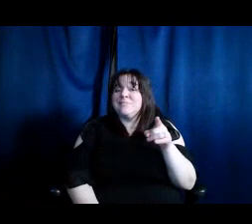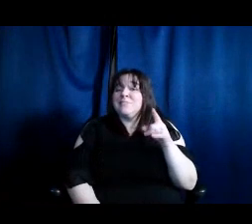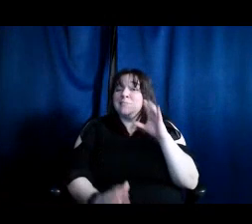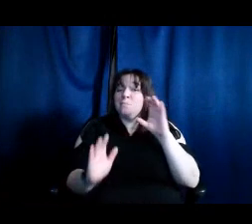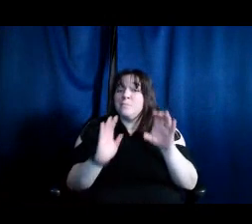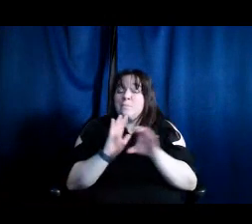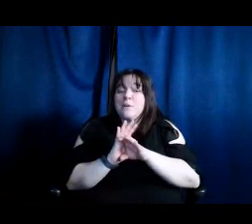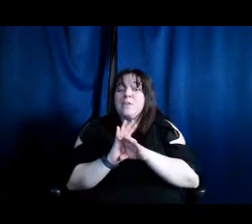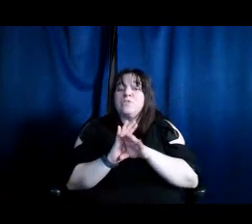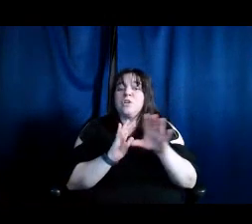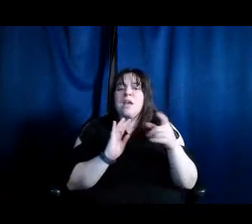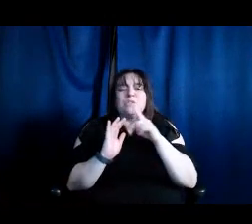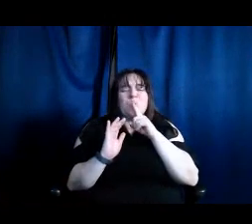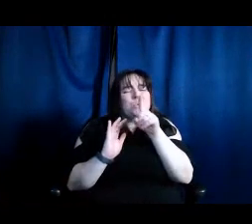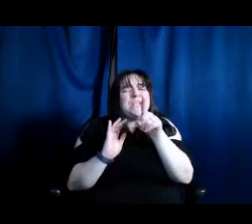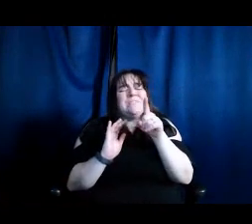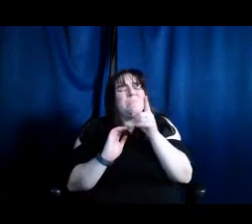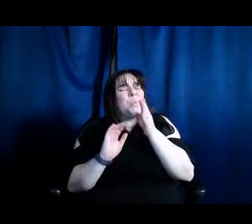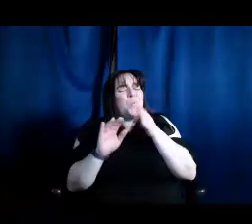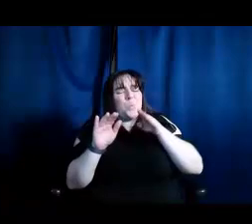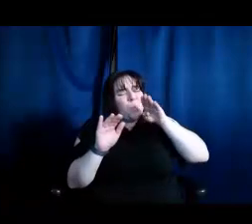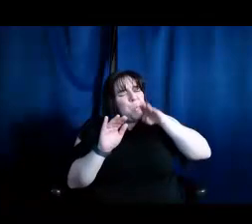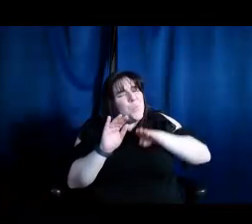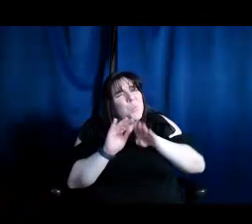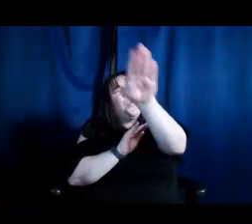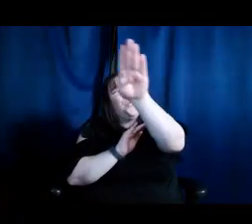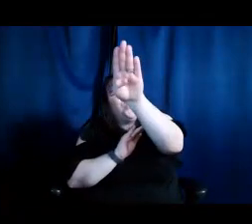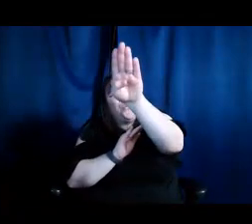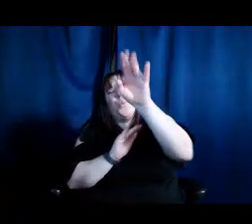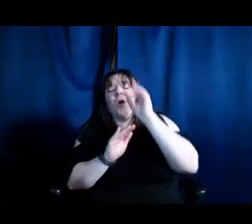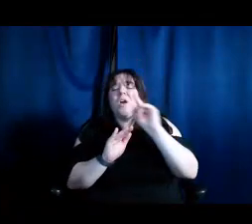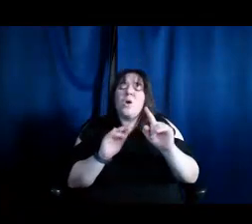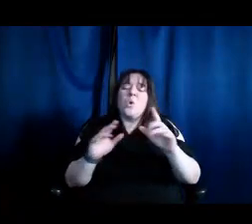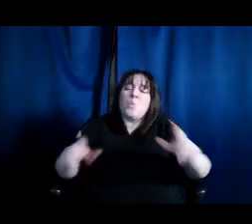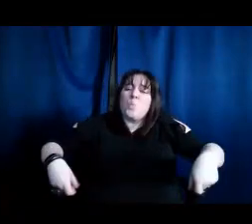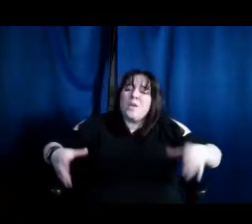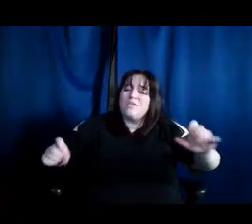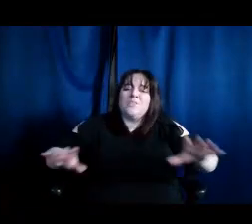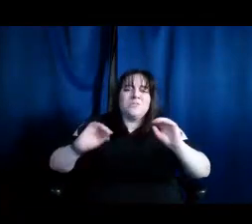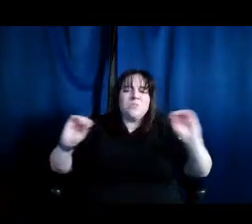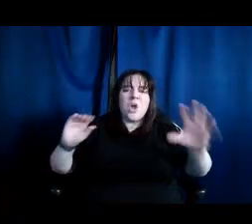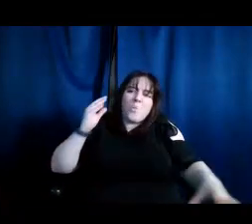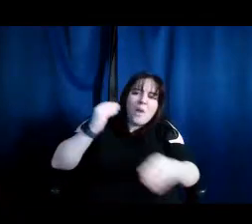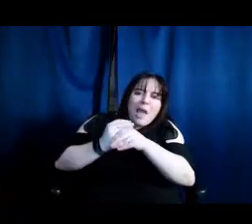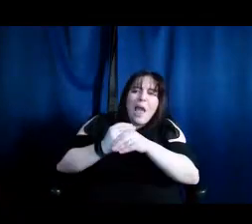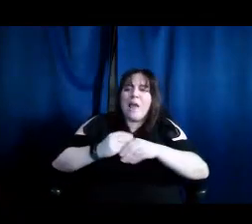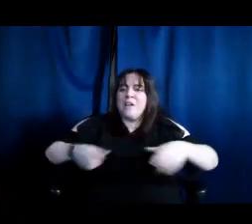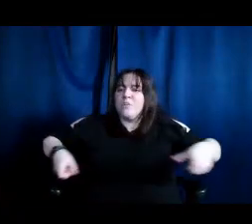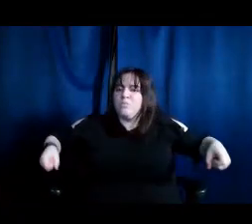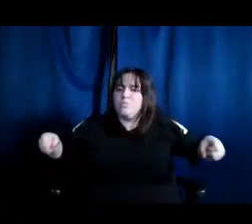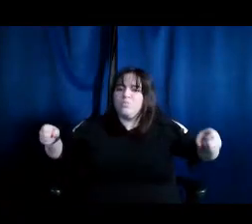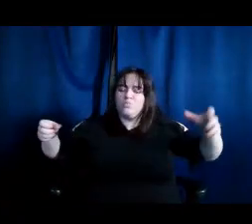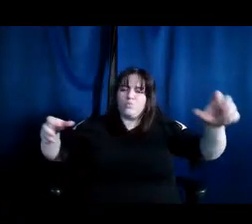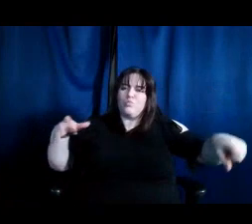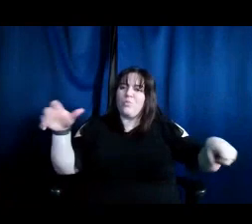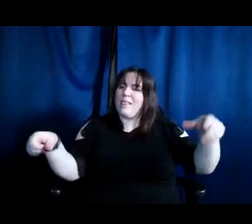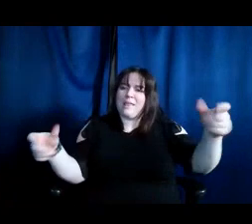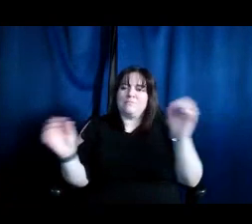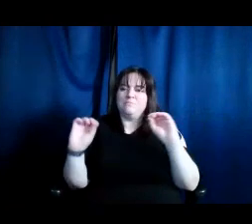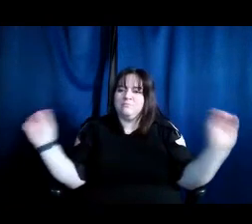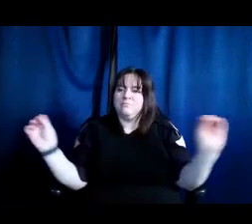steep wheelchair ramp overlaid directly on top of stairs with no additional railing. Some say this is the buckle up